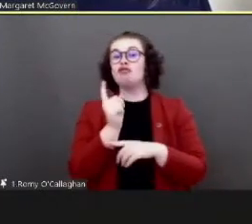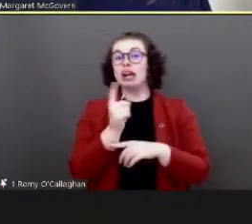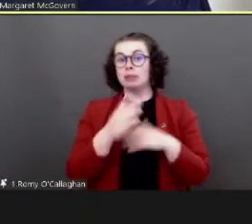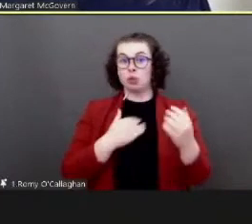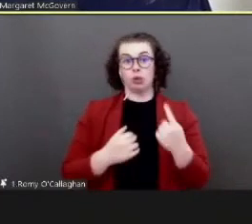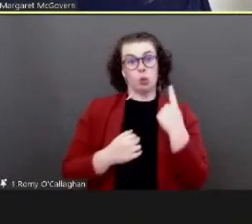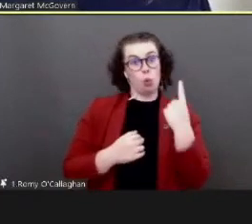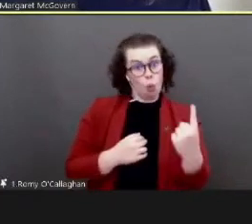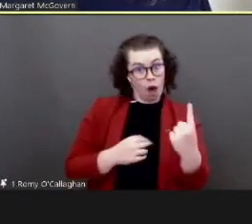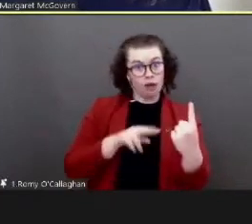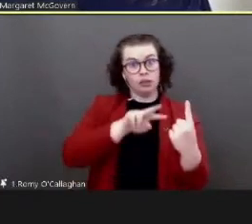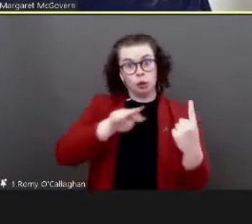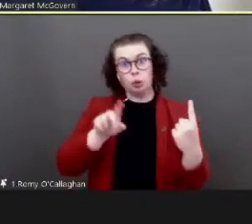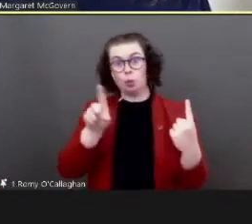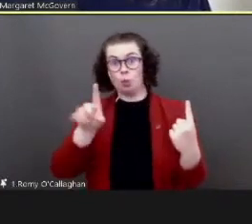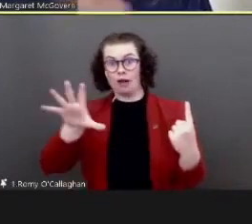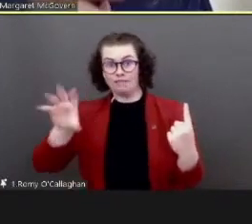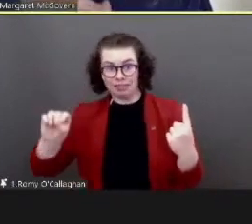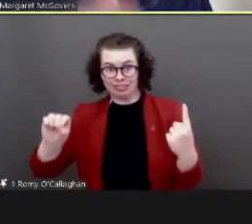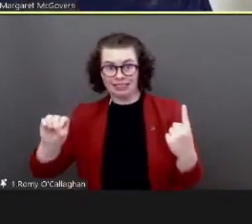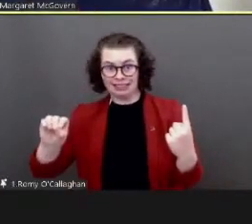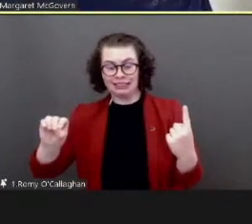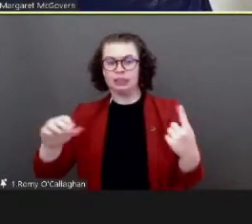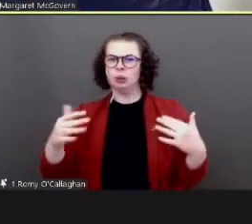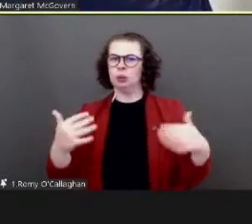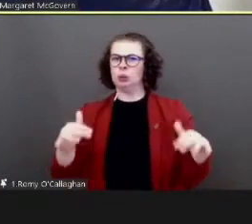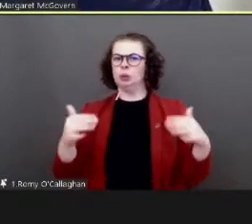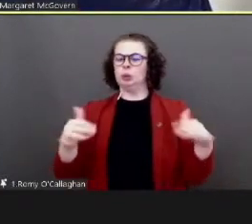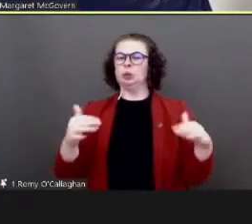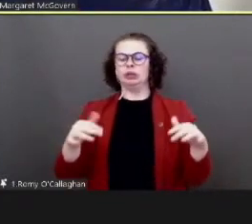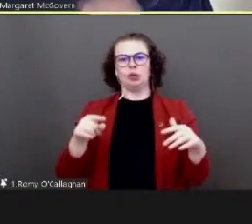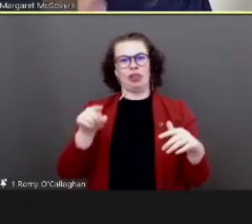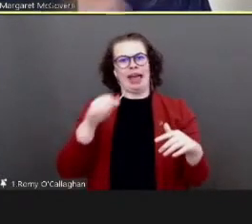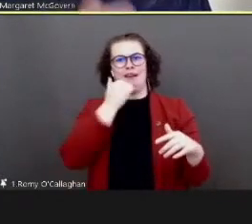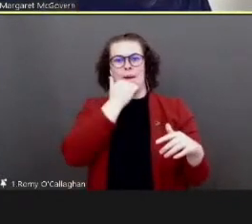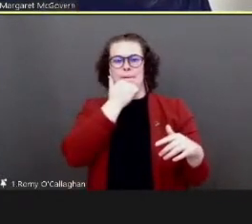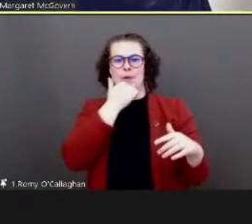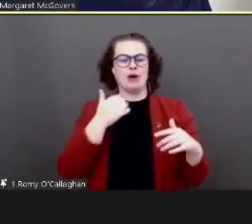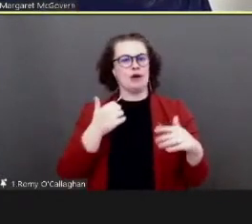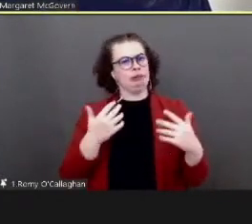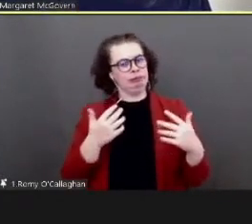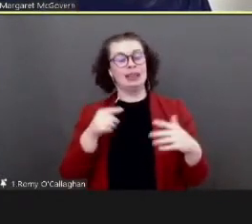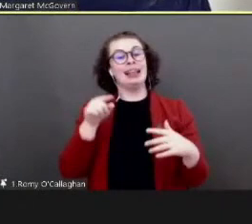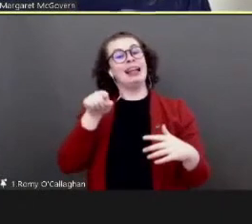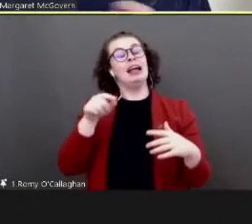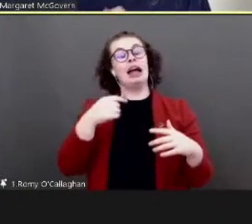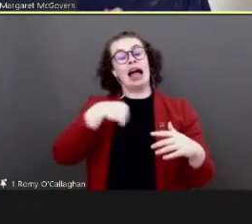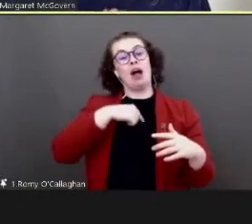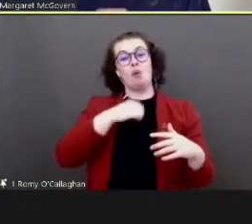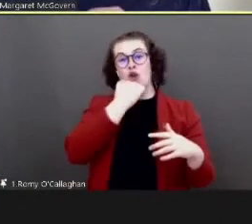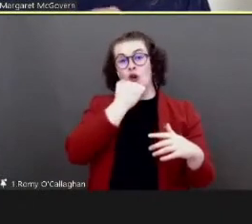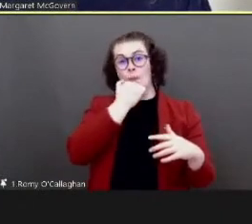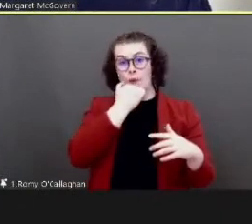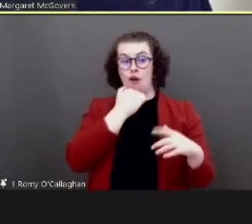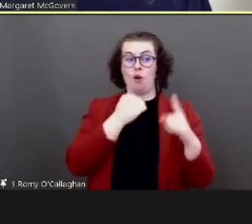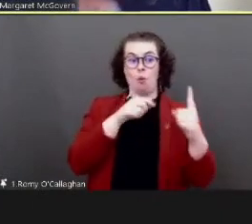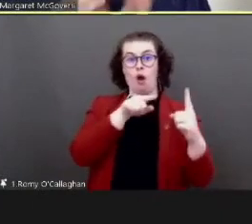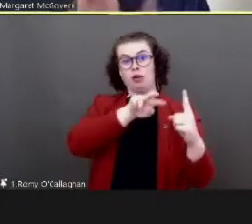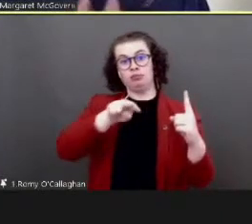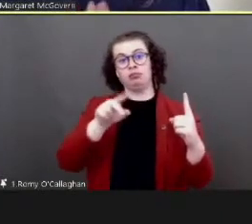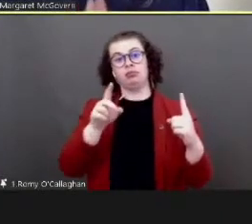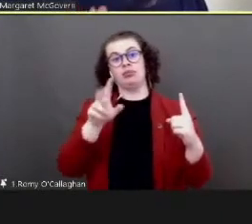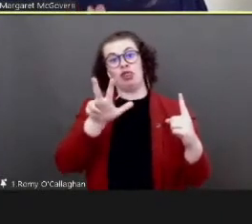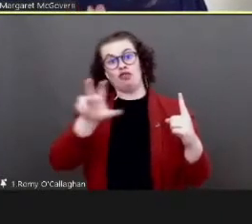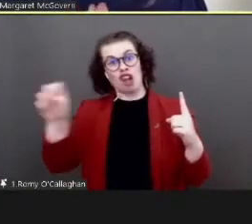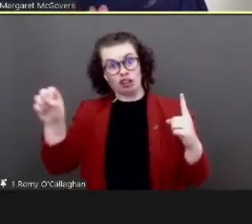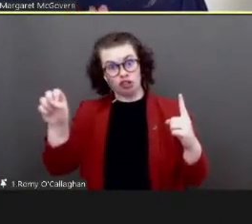psychologist to 150 people in custody. And those ratios are taken from the end of December 2019. So we're